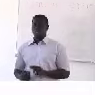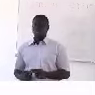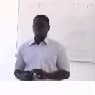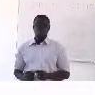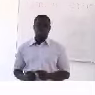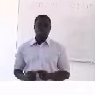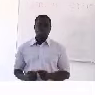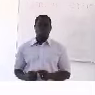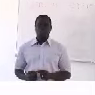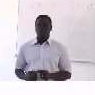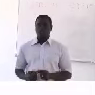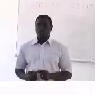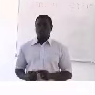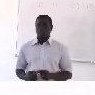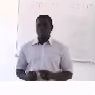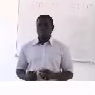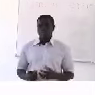protection.